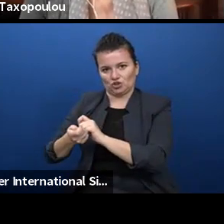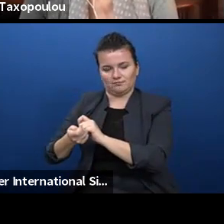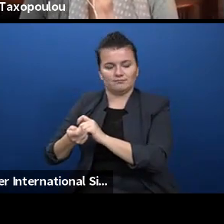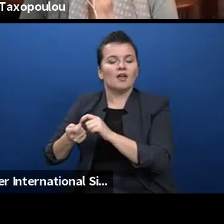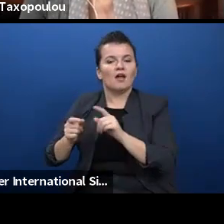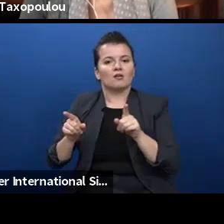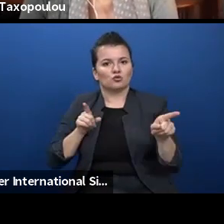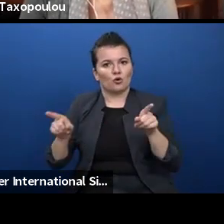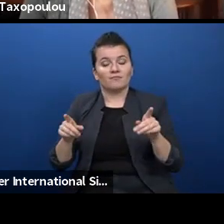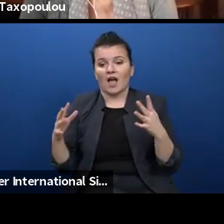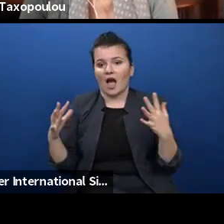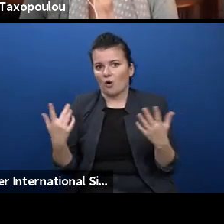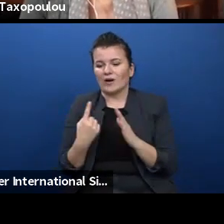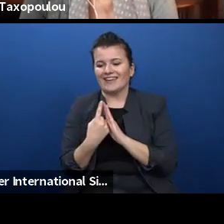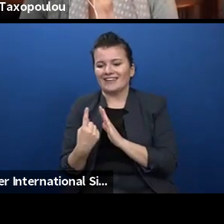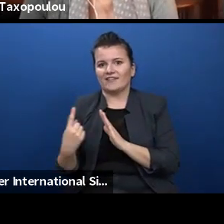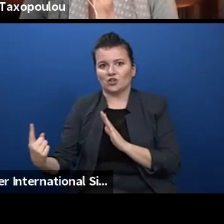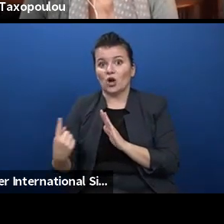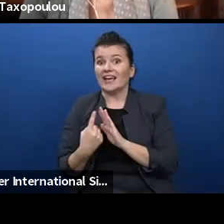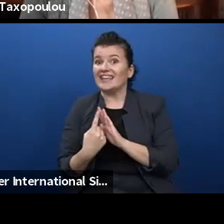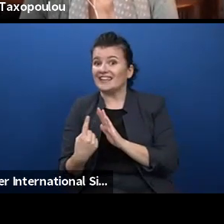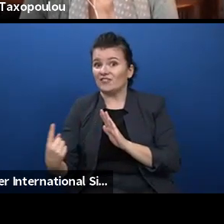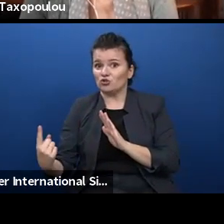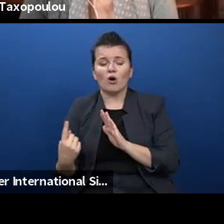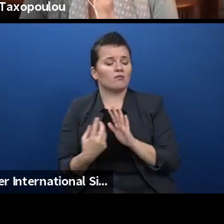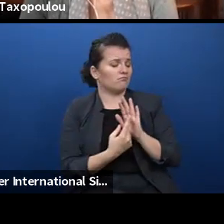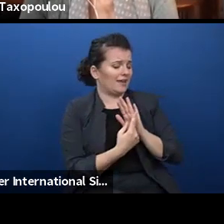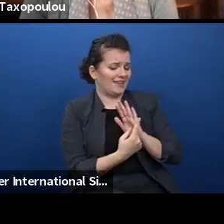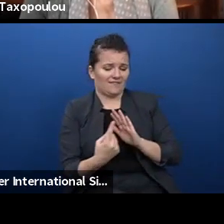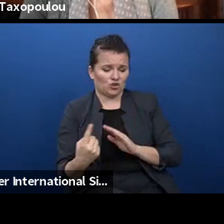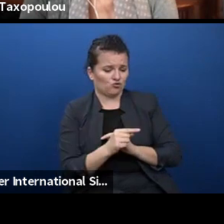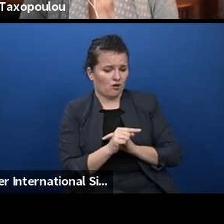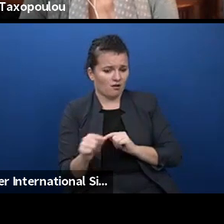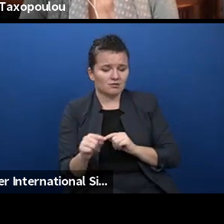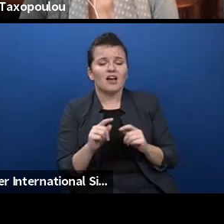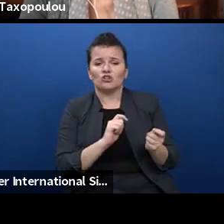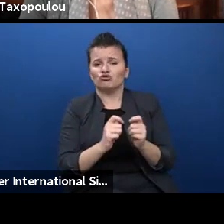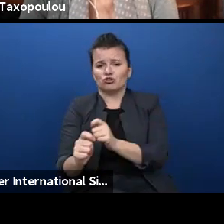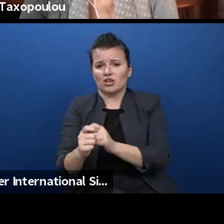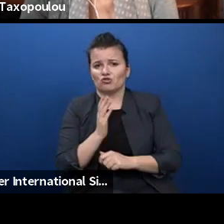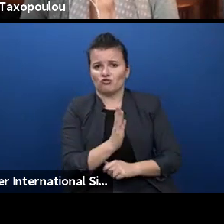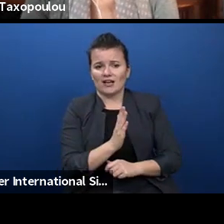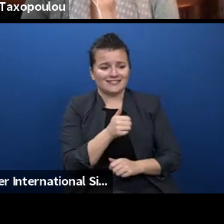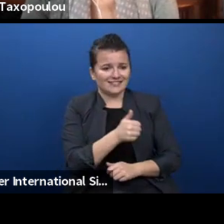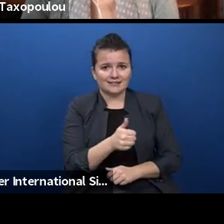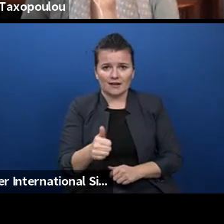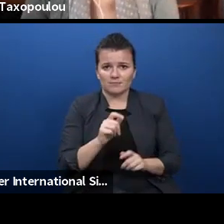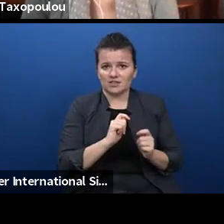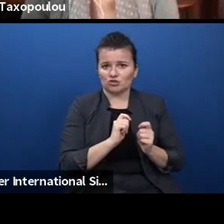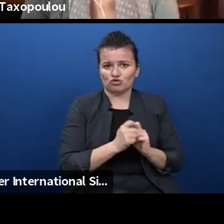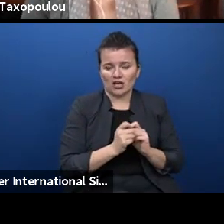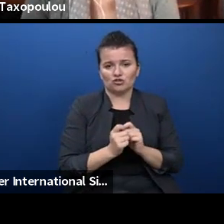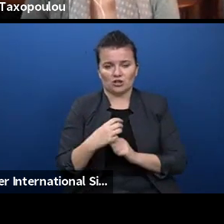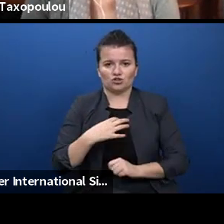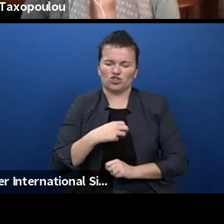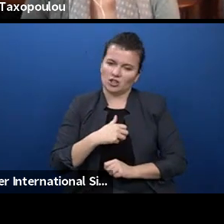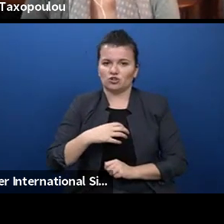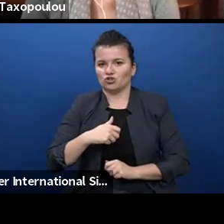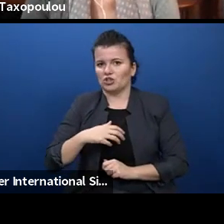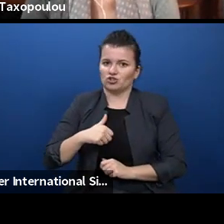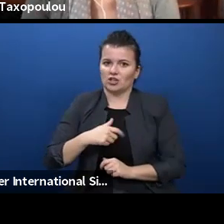bring about change. But unless the organizations they work with are also thinking about change and supporting change and providing an